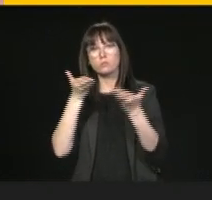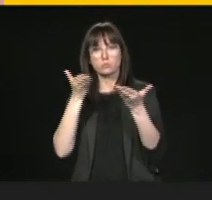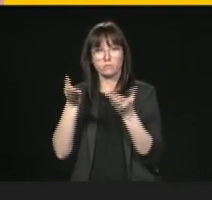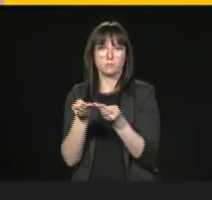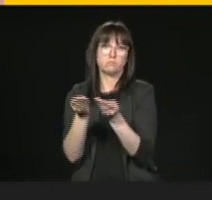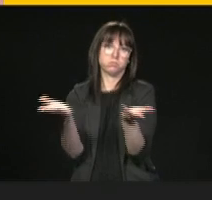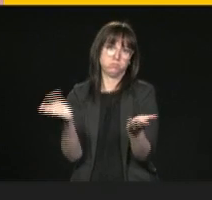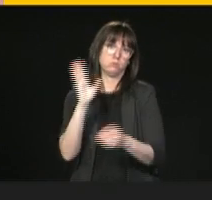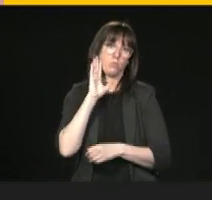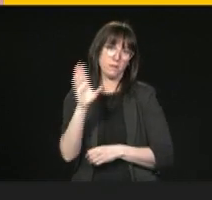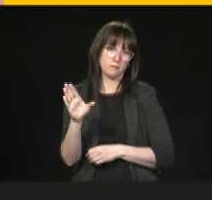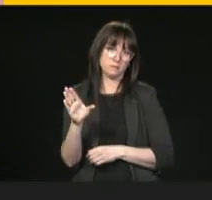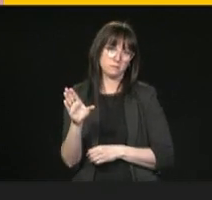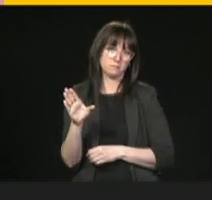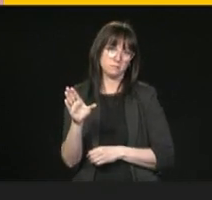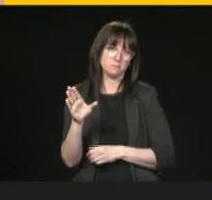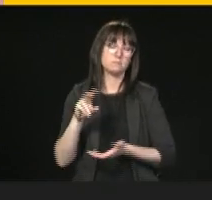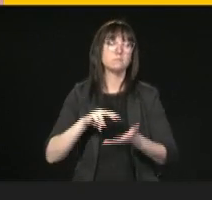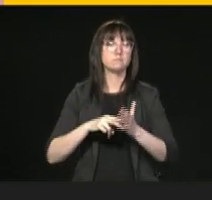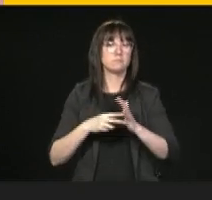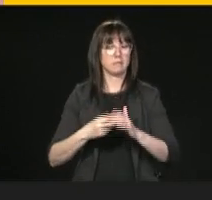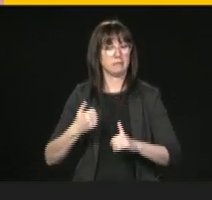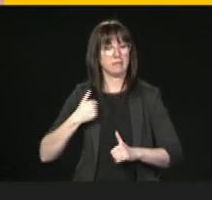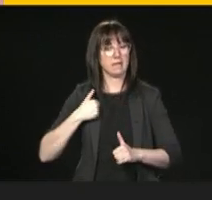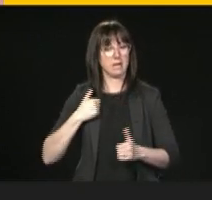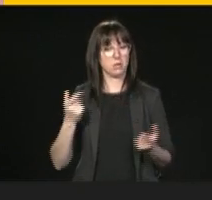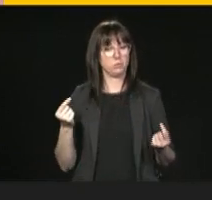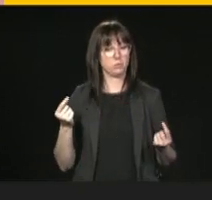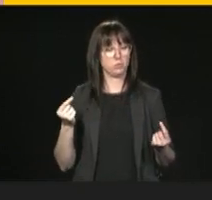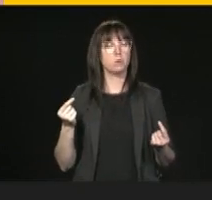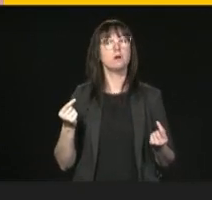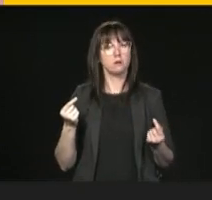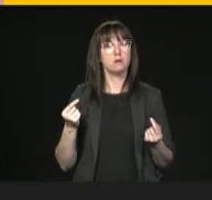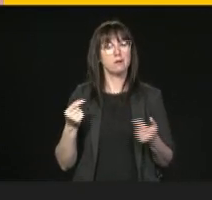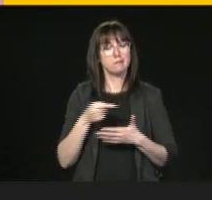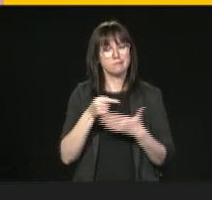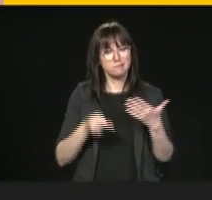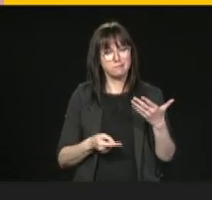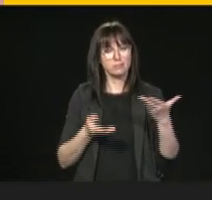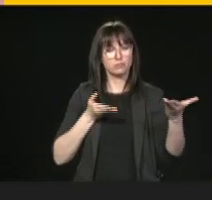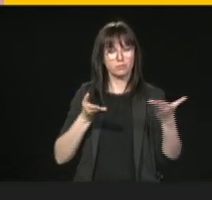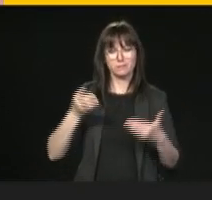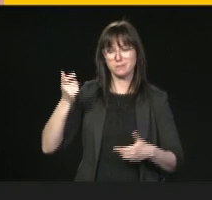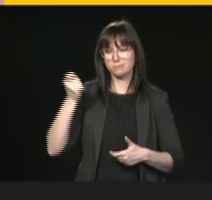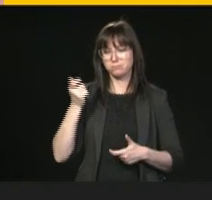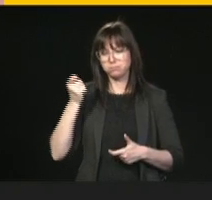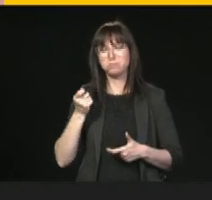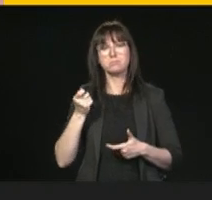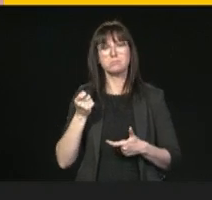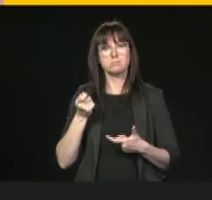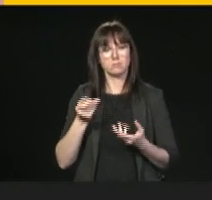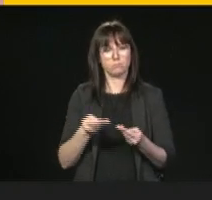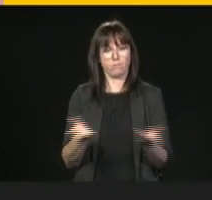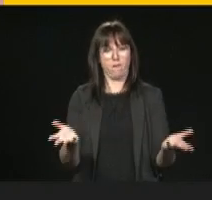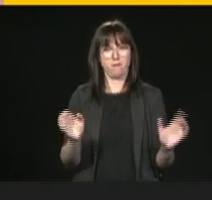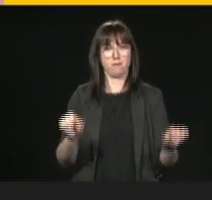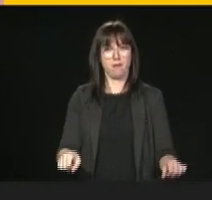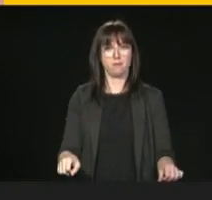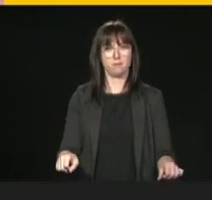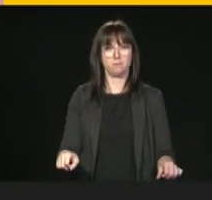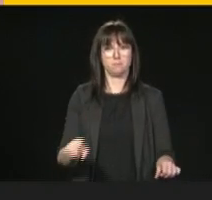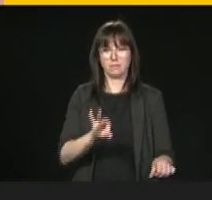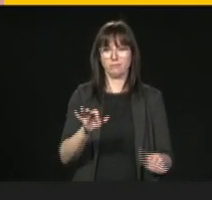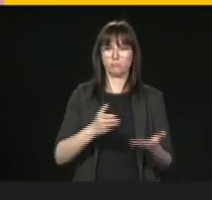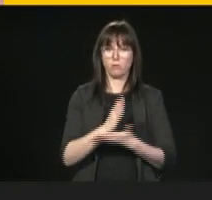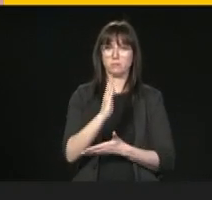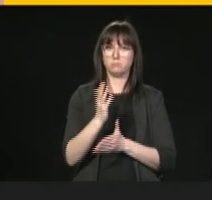deliver services and benefits that Canadians are entitled to on normal times, during normal times, but also during